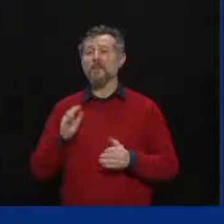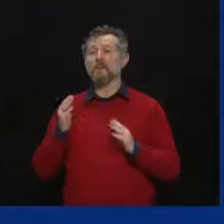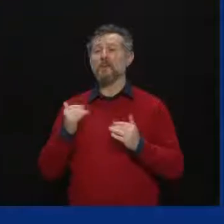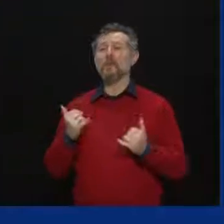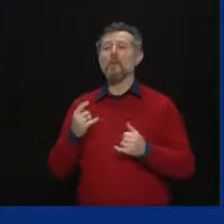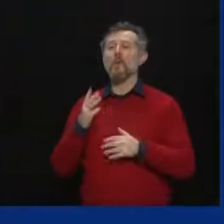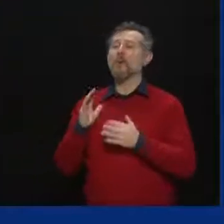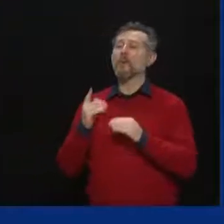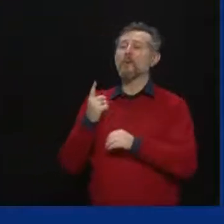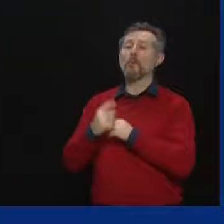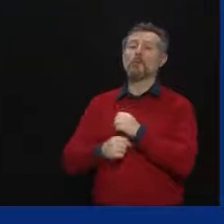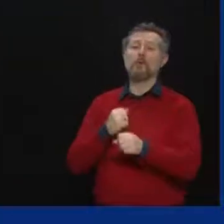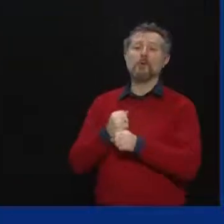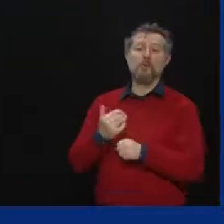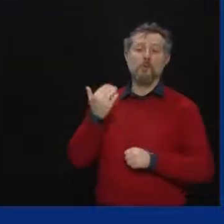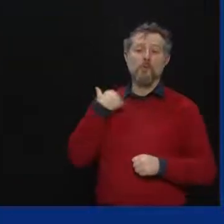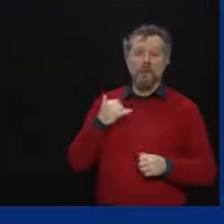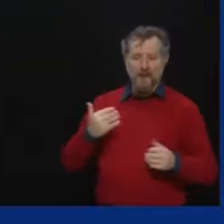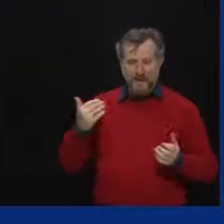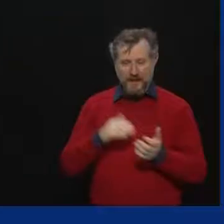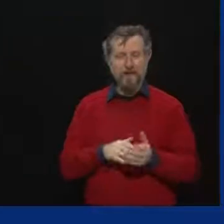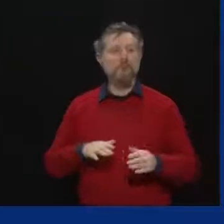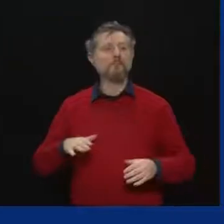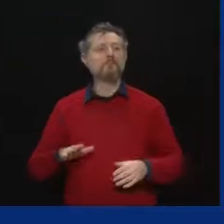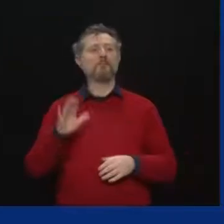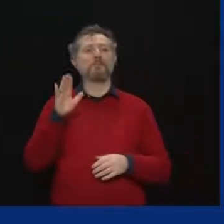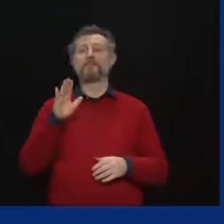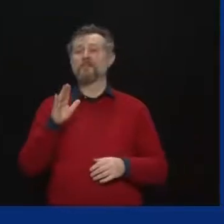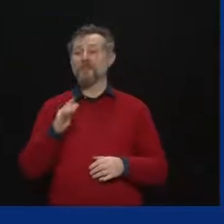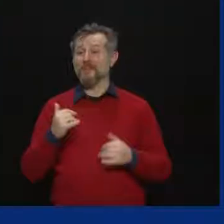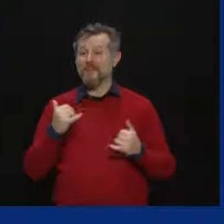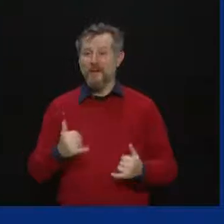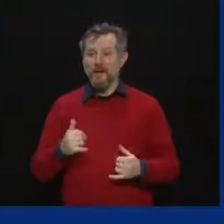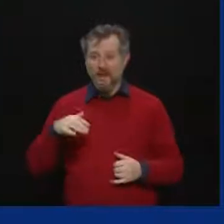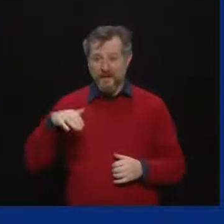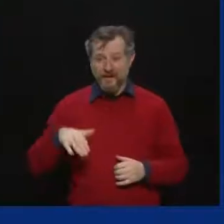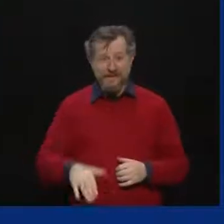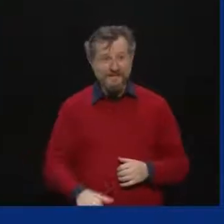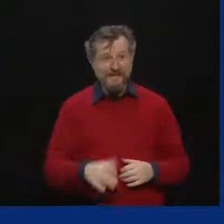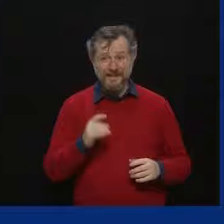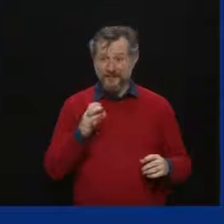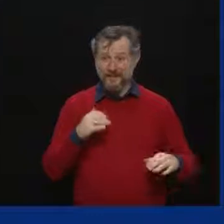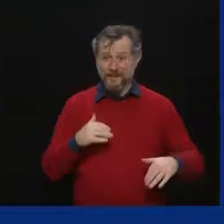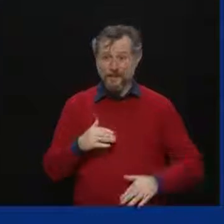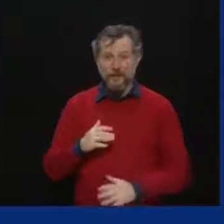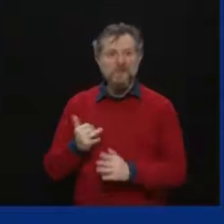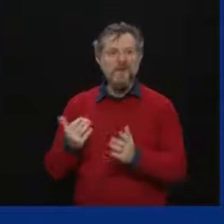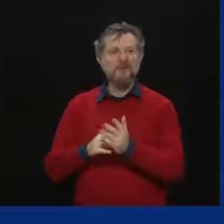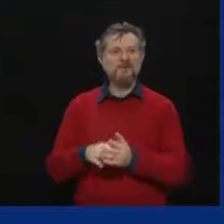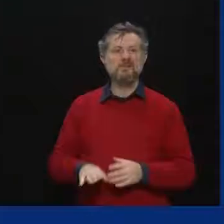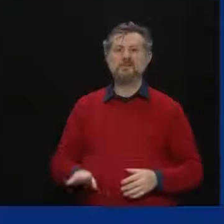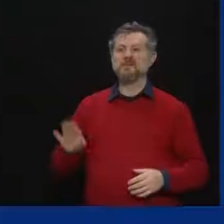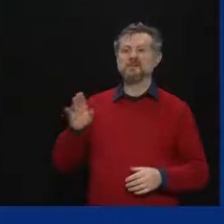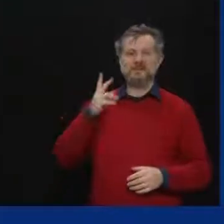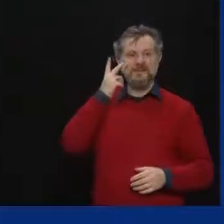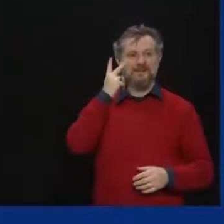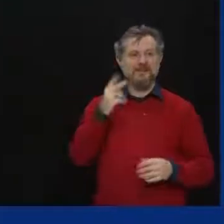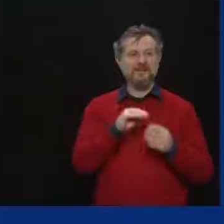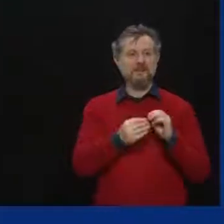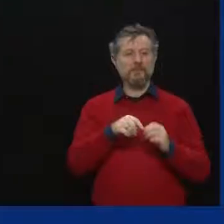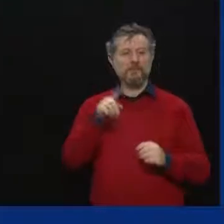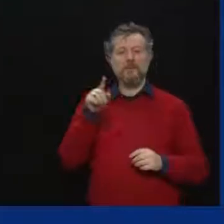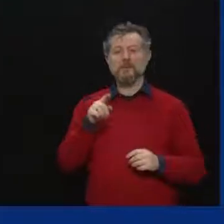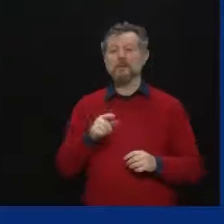ago, a higher spike, you can see the trend is starting to head upward, but it also, because this